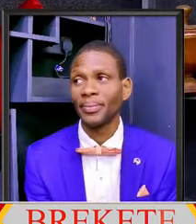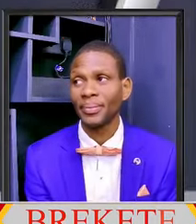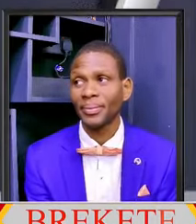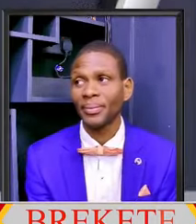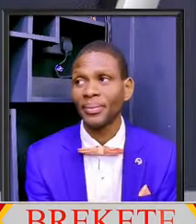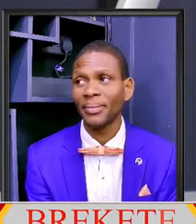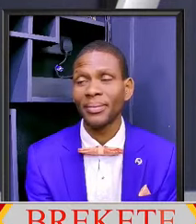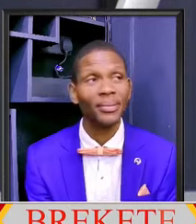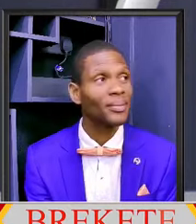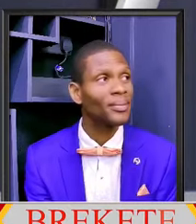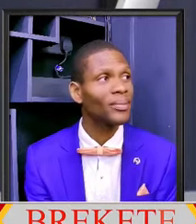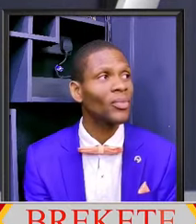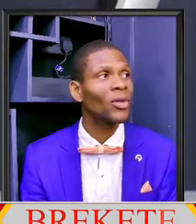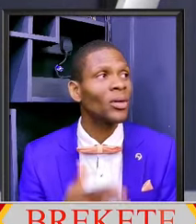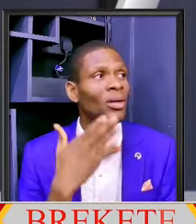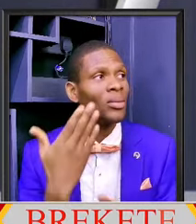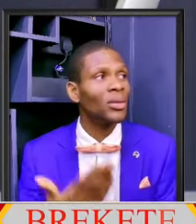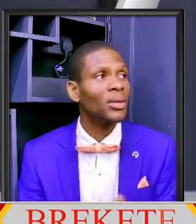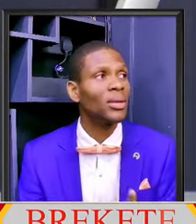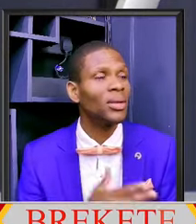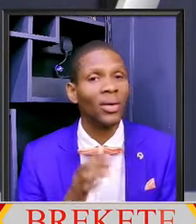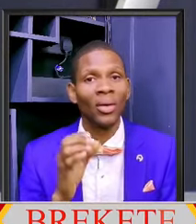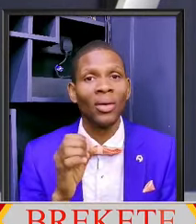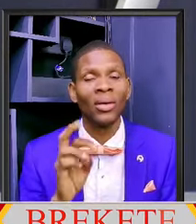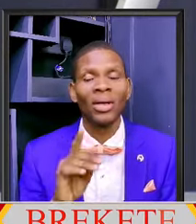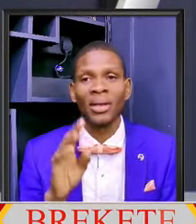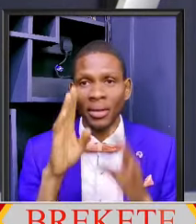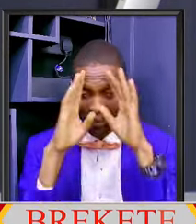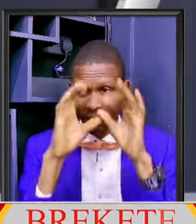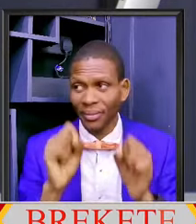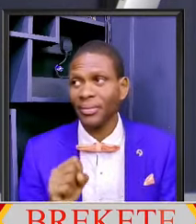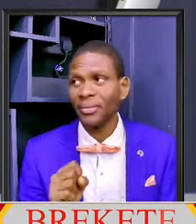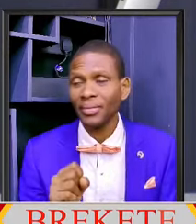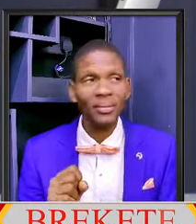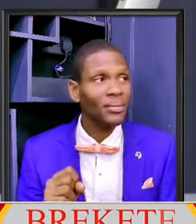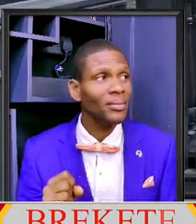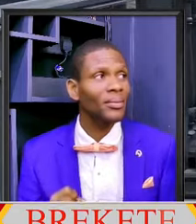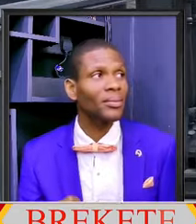Sorry. Good morning, ordinary president.